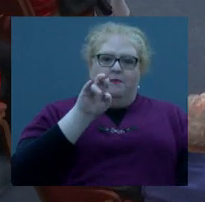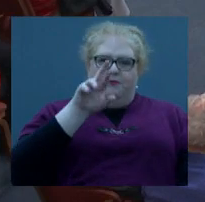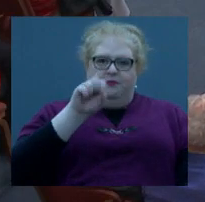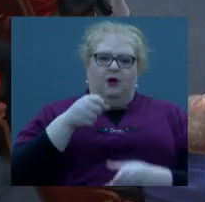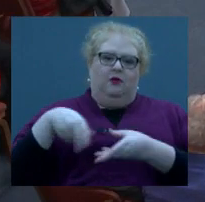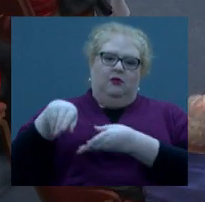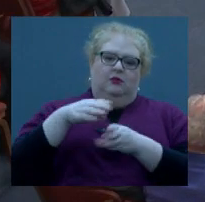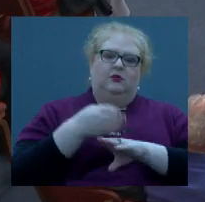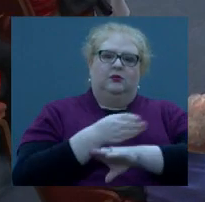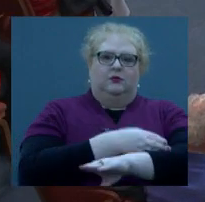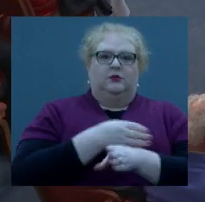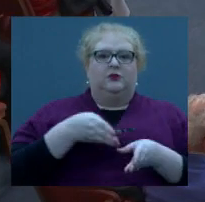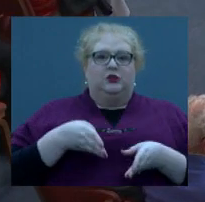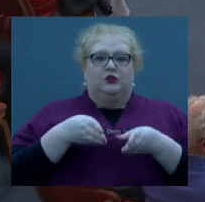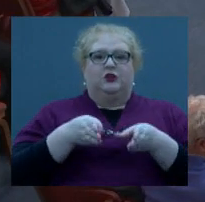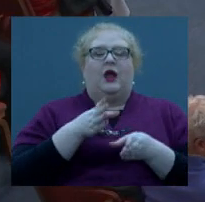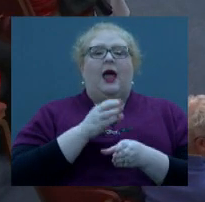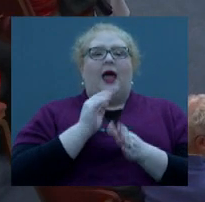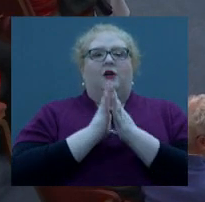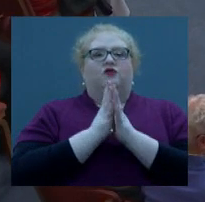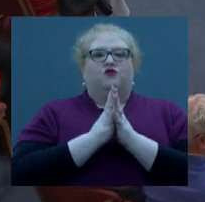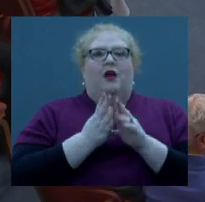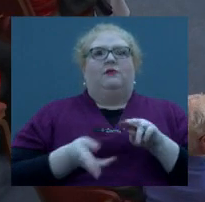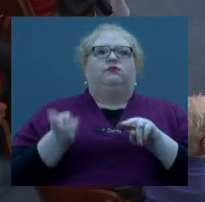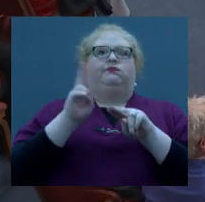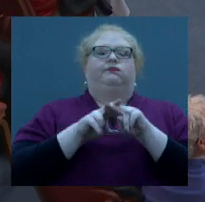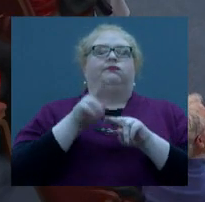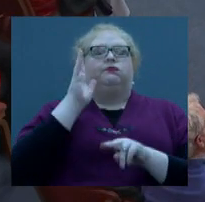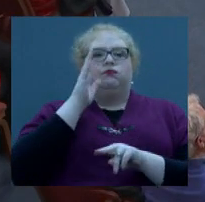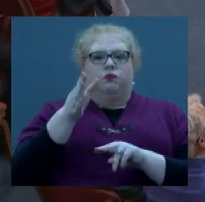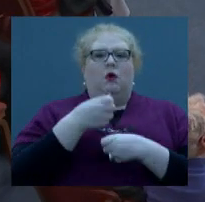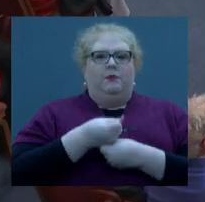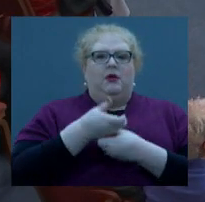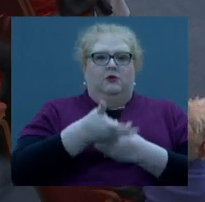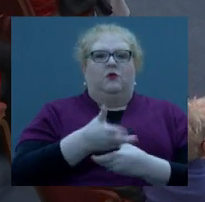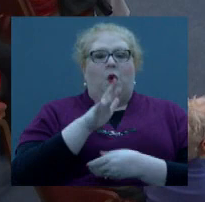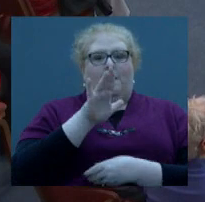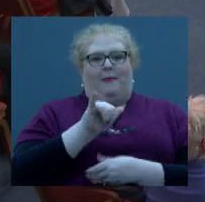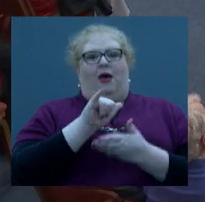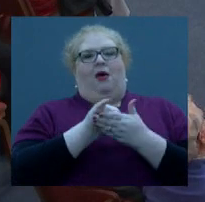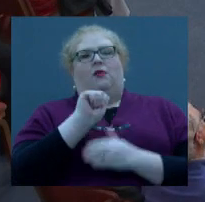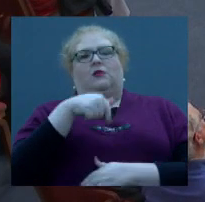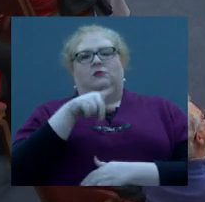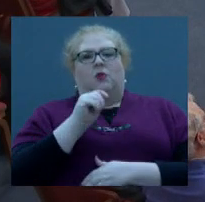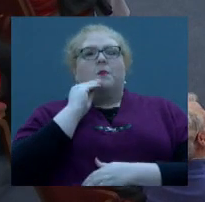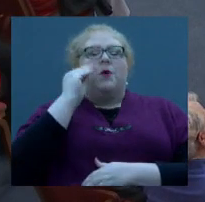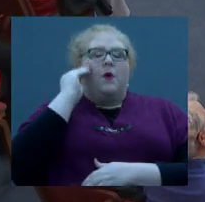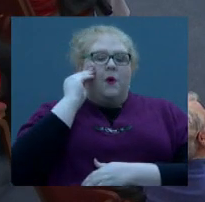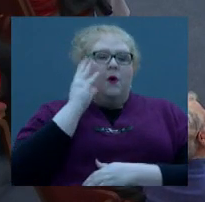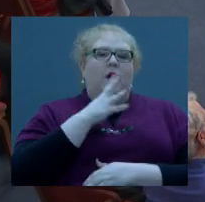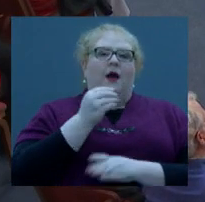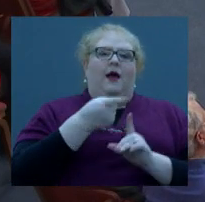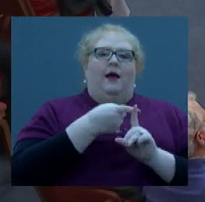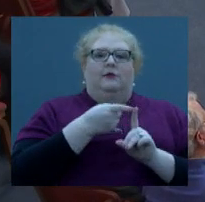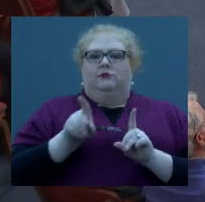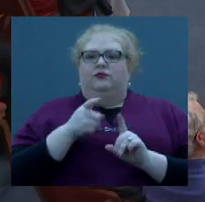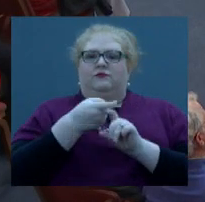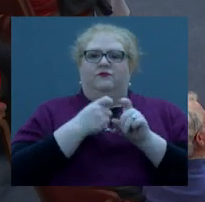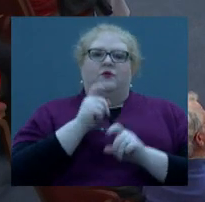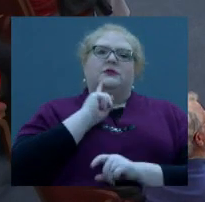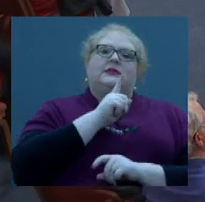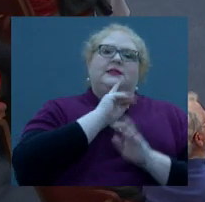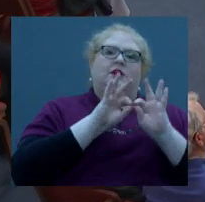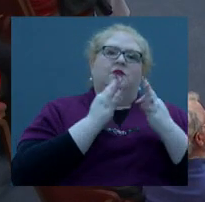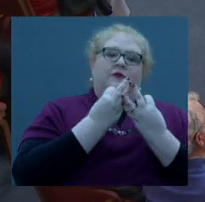improvements, existing traffic and additional traffic generated by the new multifamily units, and the shift away from single-family uses in the